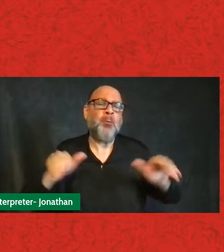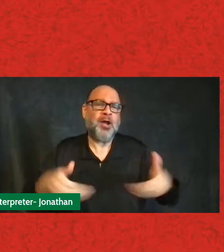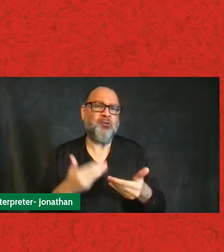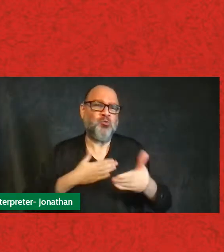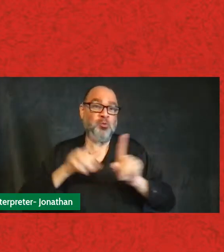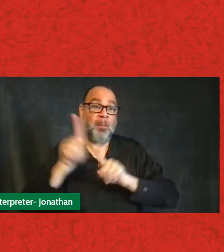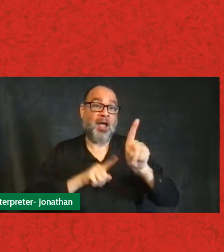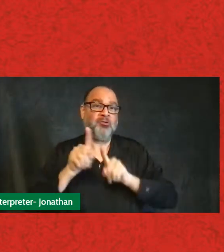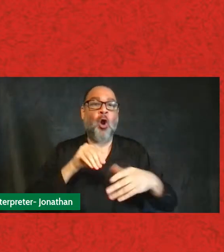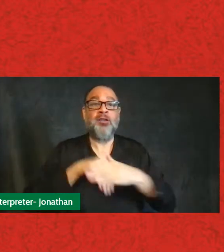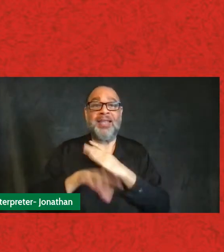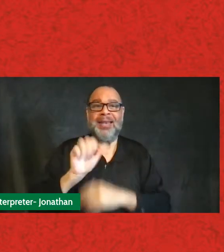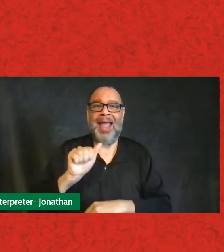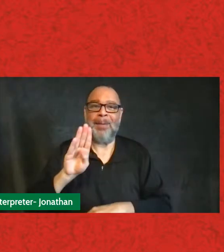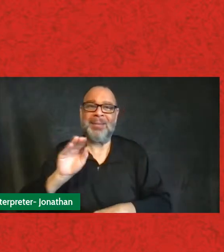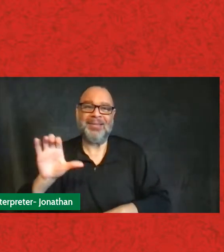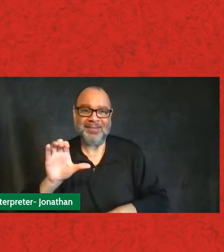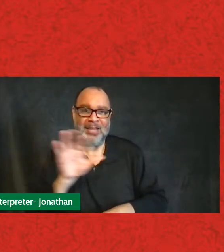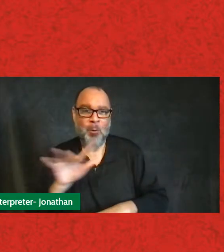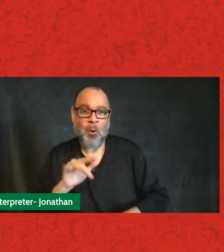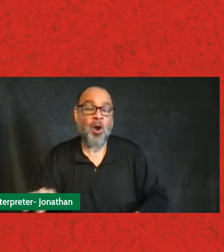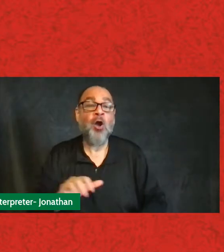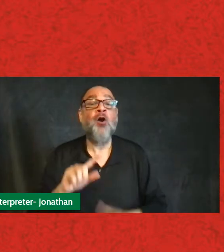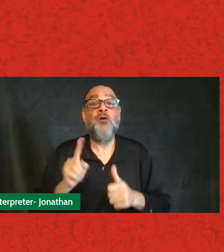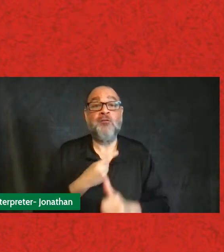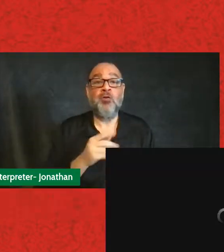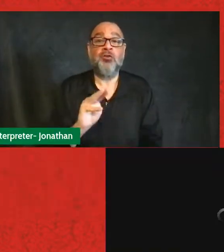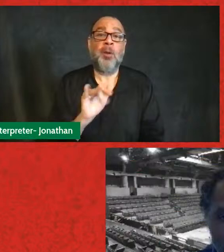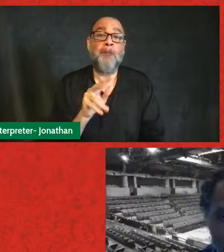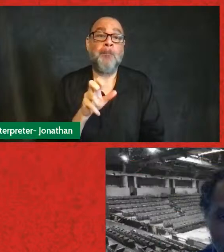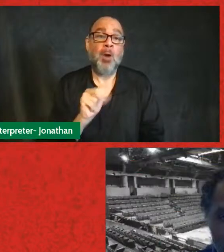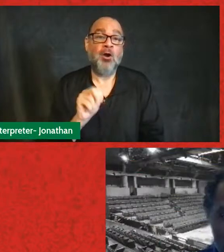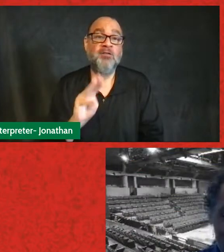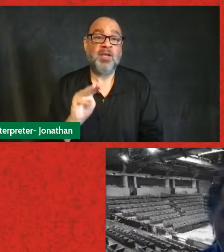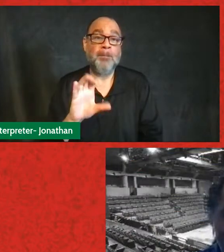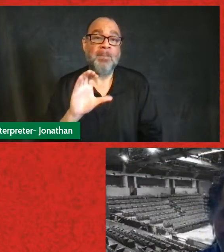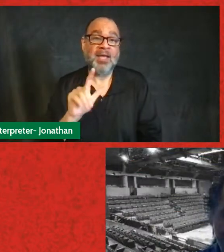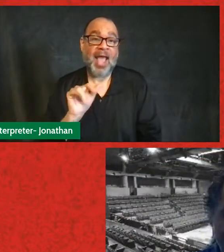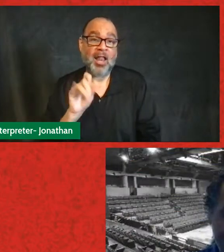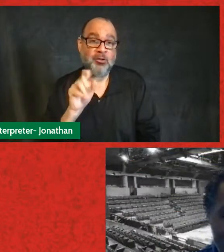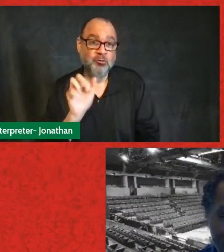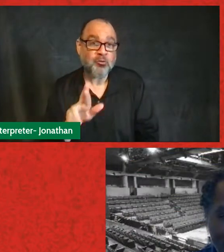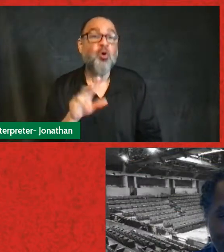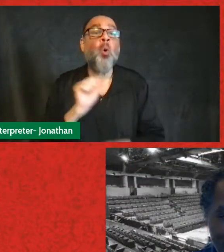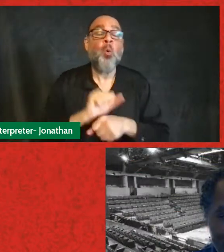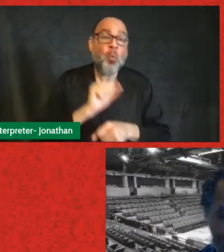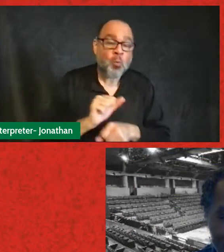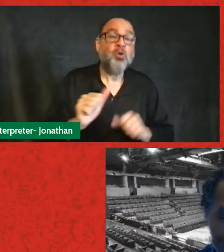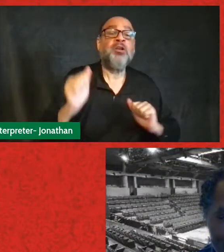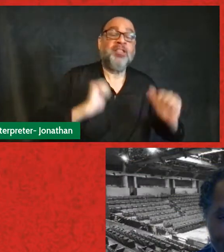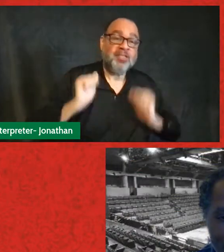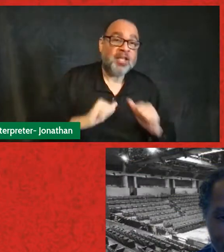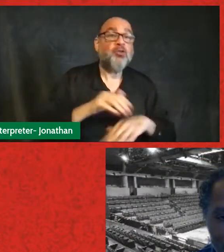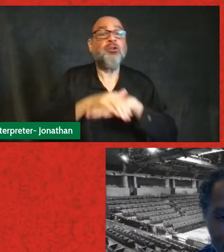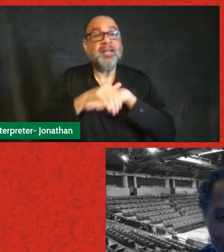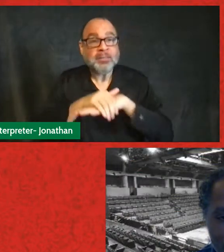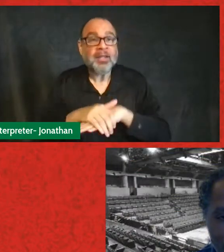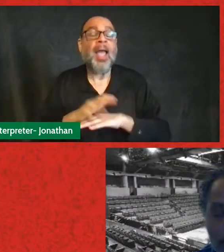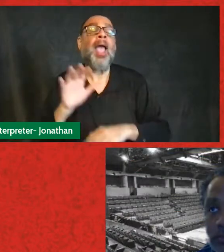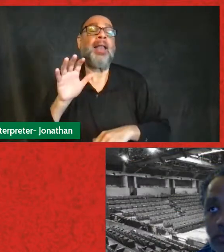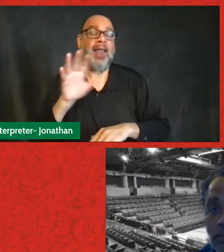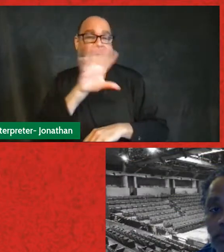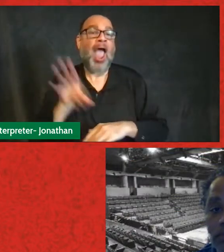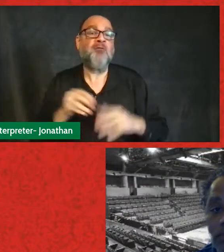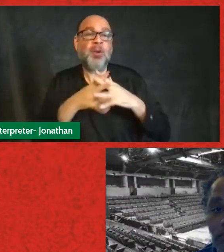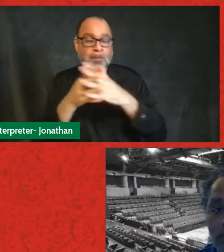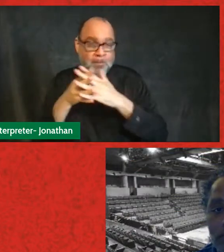order. First is Dr. Marvin McAllister. He's worked in English, theater, and African-American studies departments,